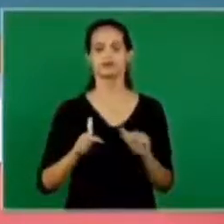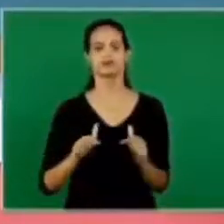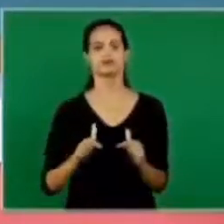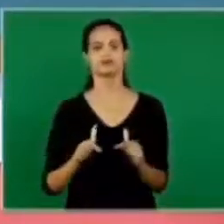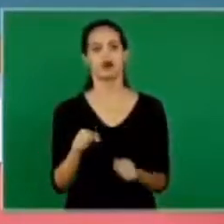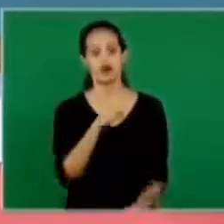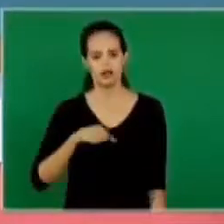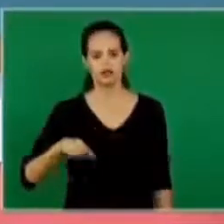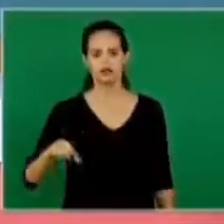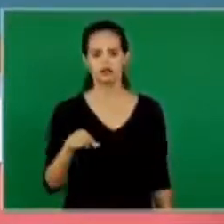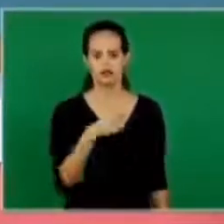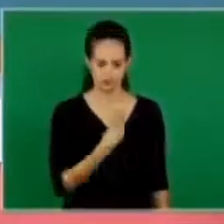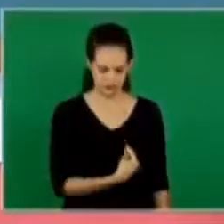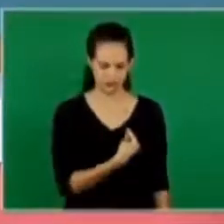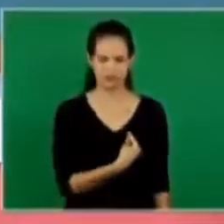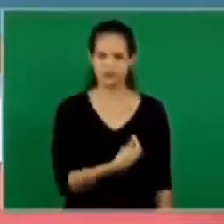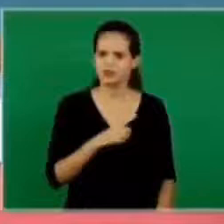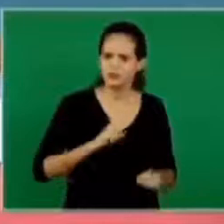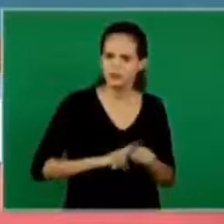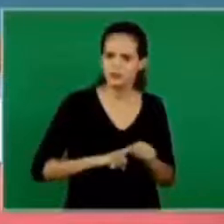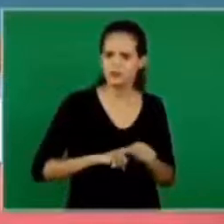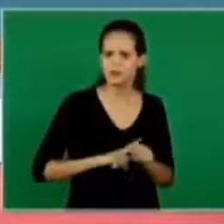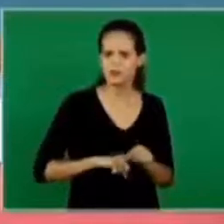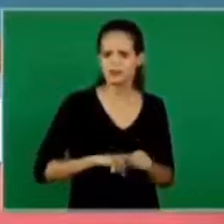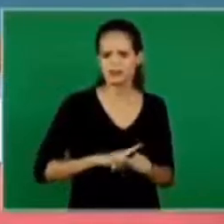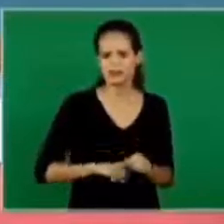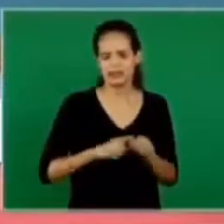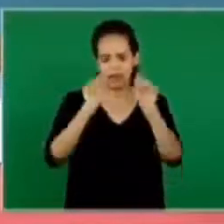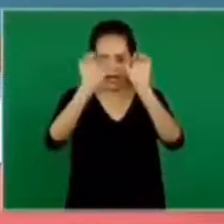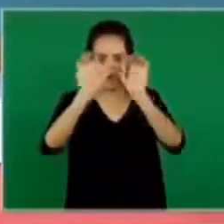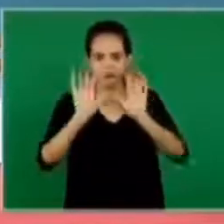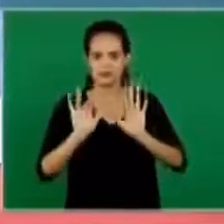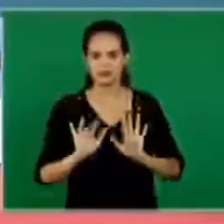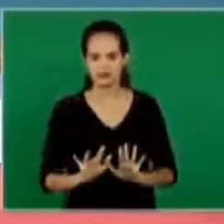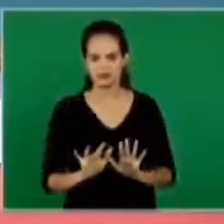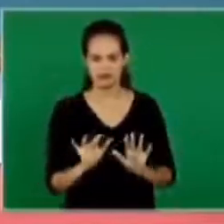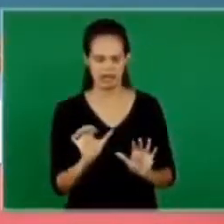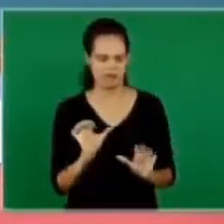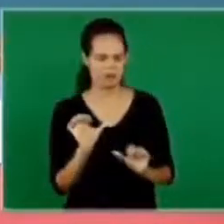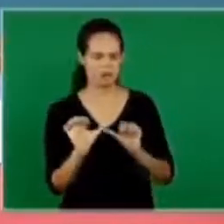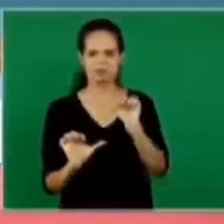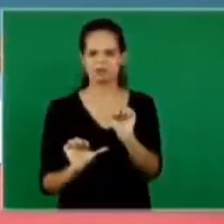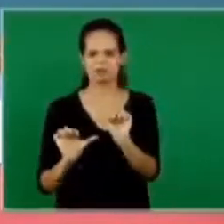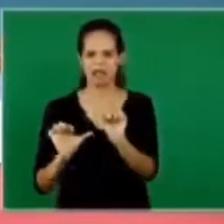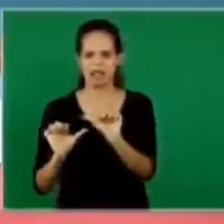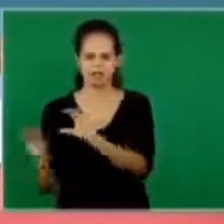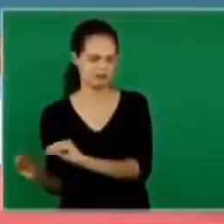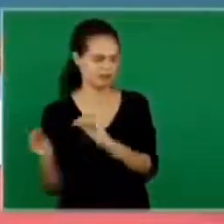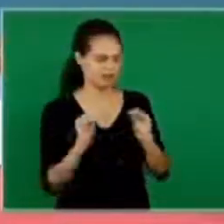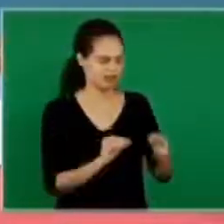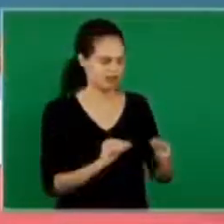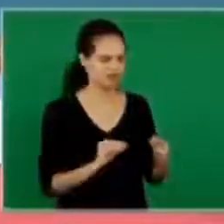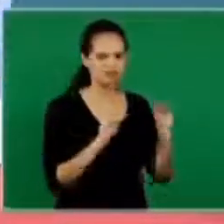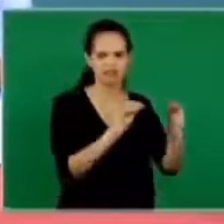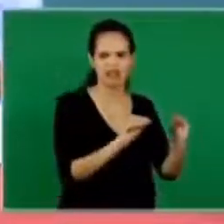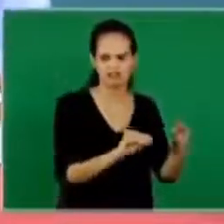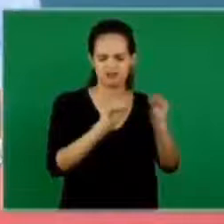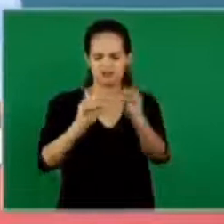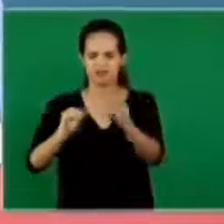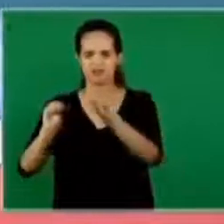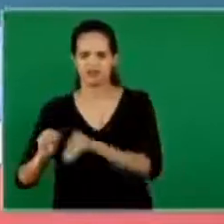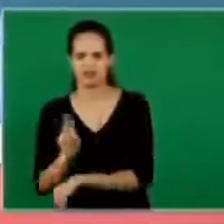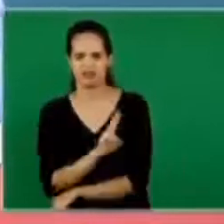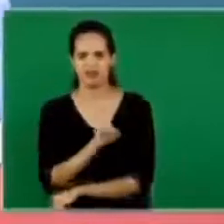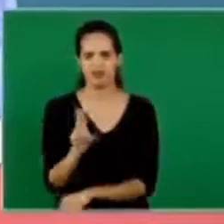We're living a period in which Christians, when they are blessed, they want to change church, they want to change the name of their